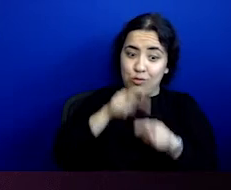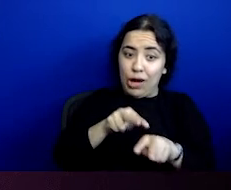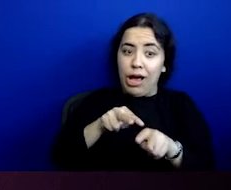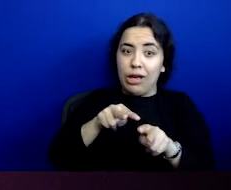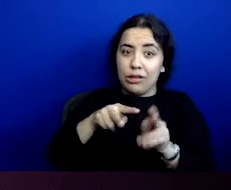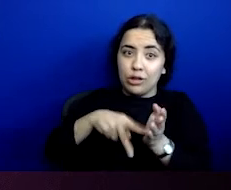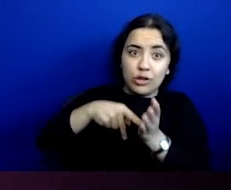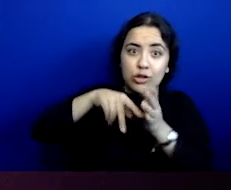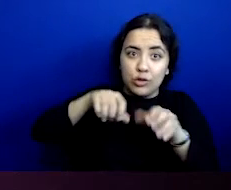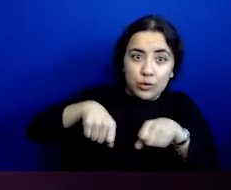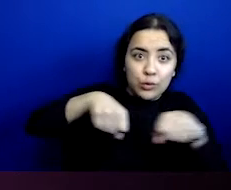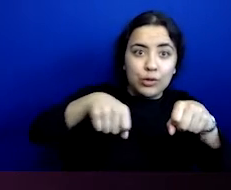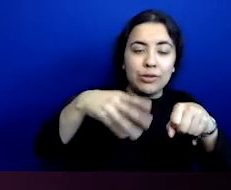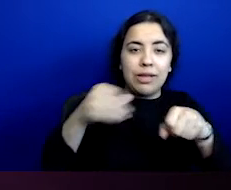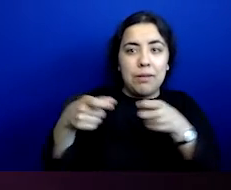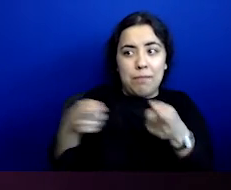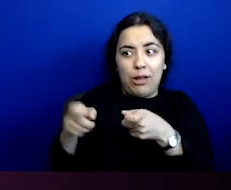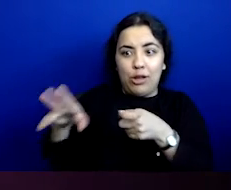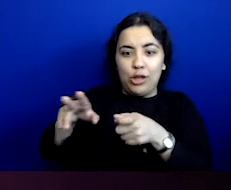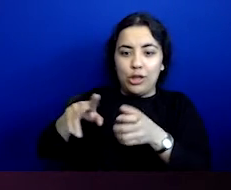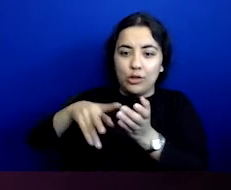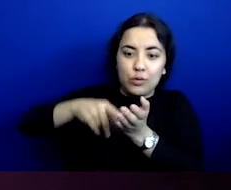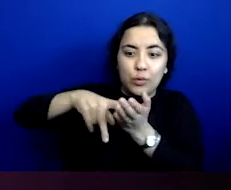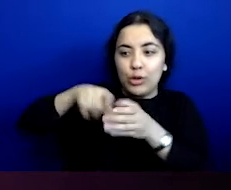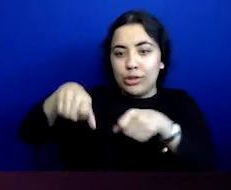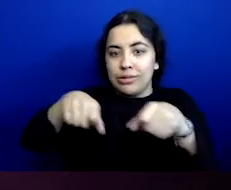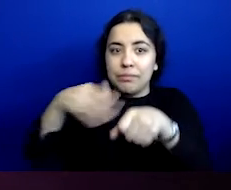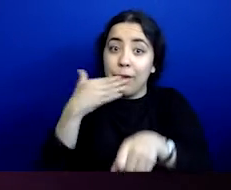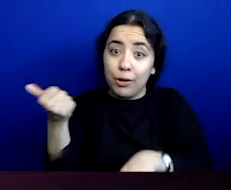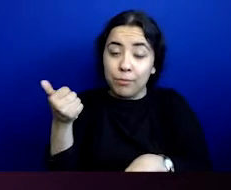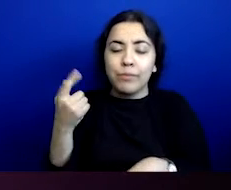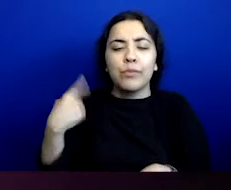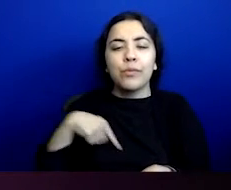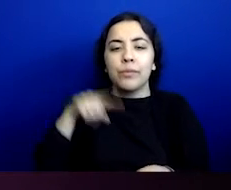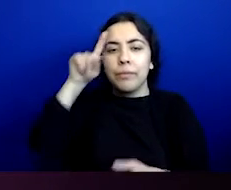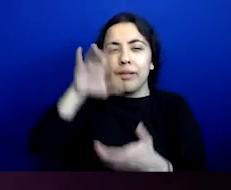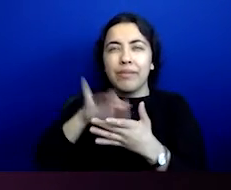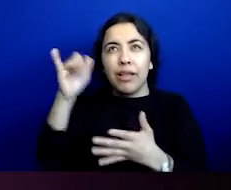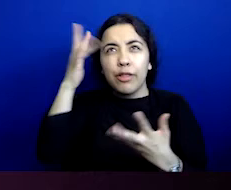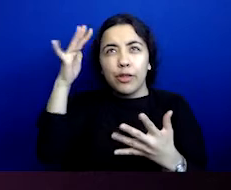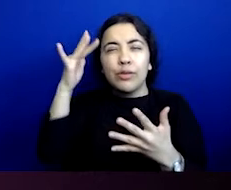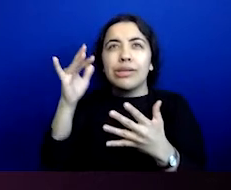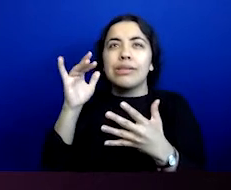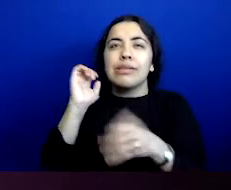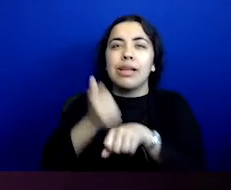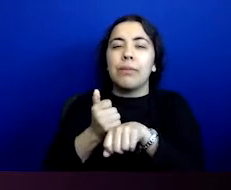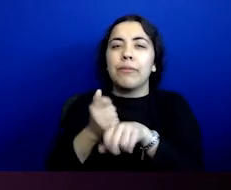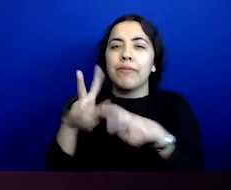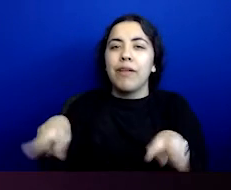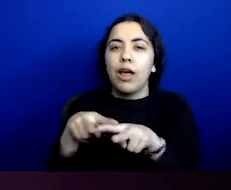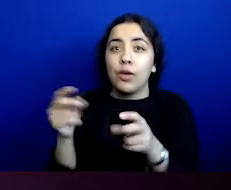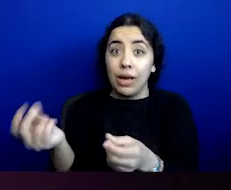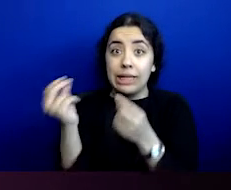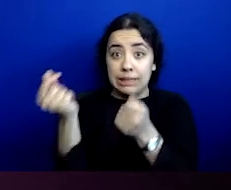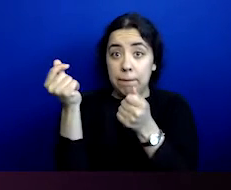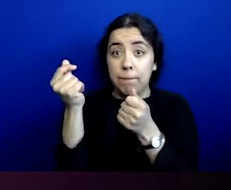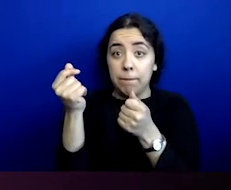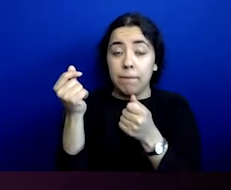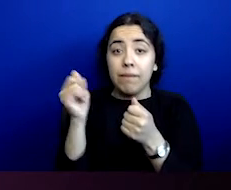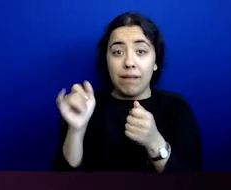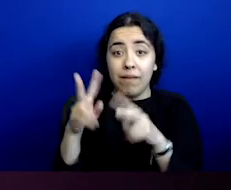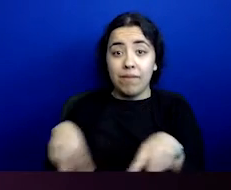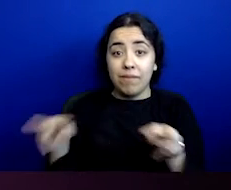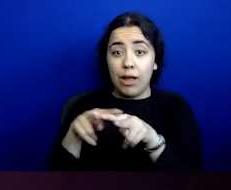manage the scooters better, for example. So we believed in this theory of create value ASAP. And what we found in creating